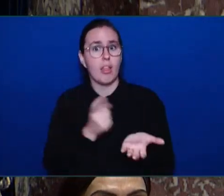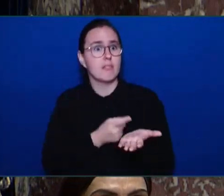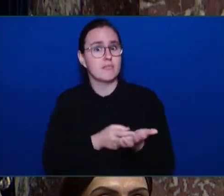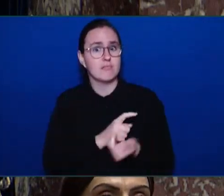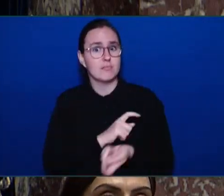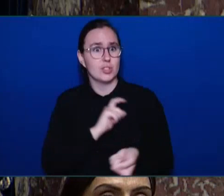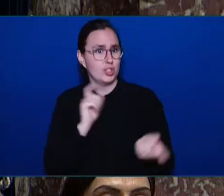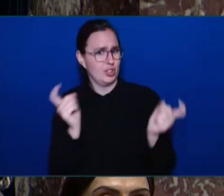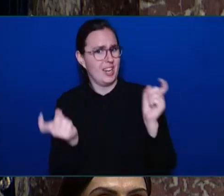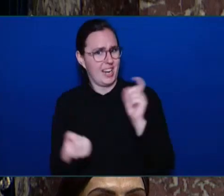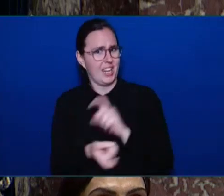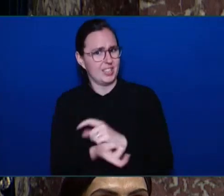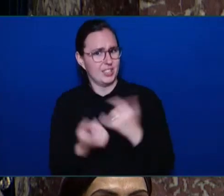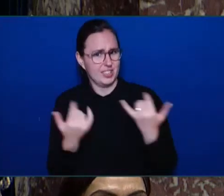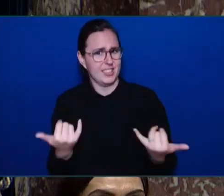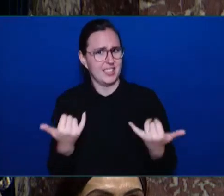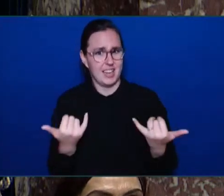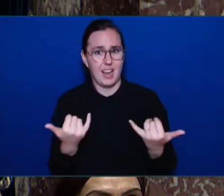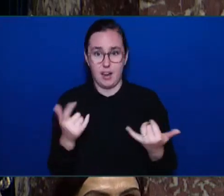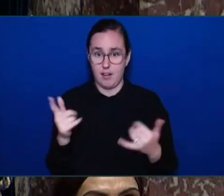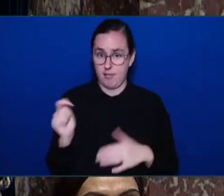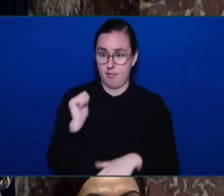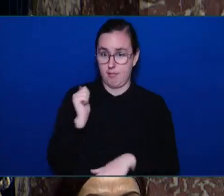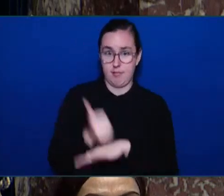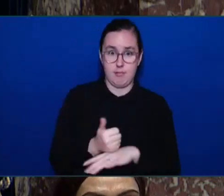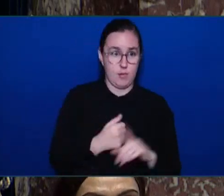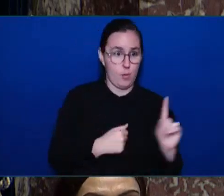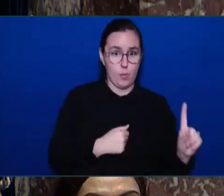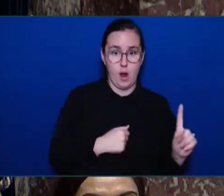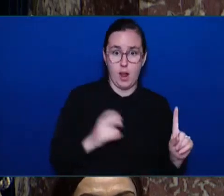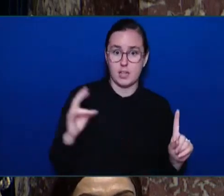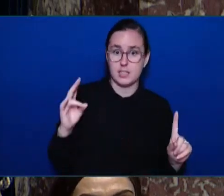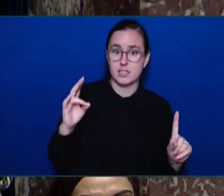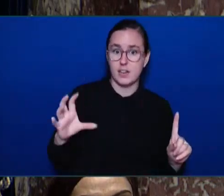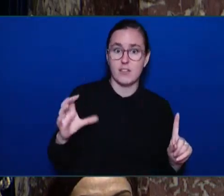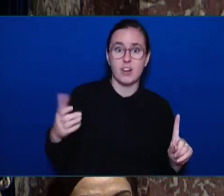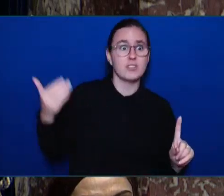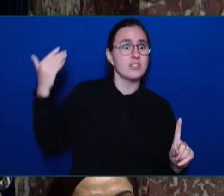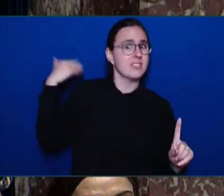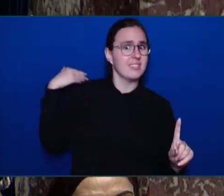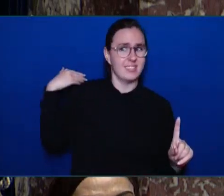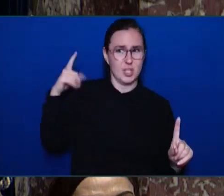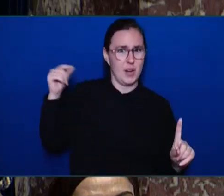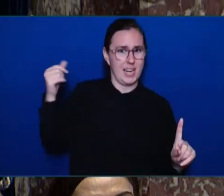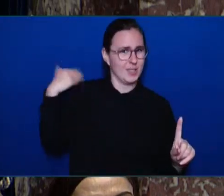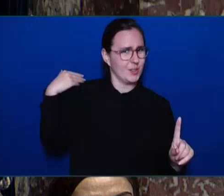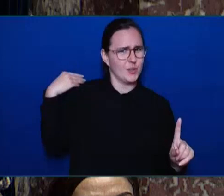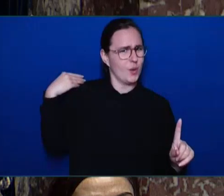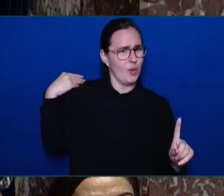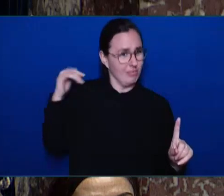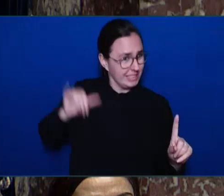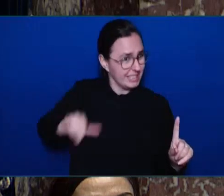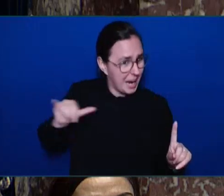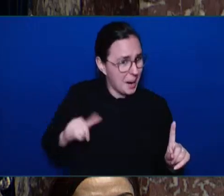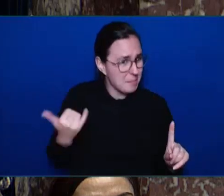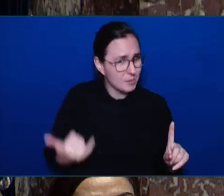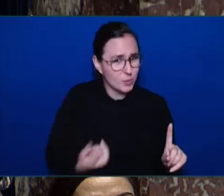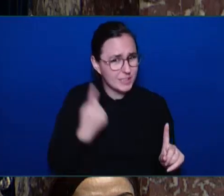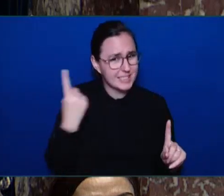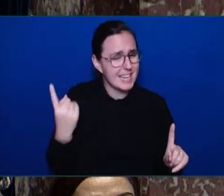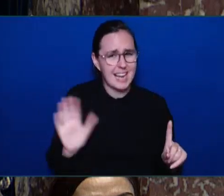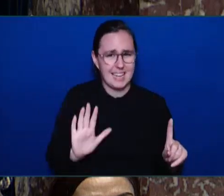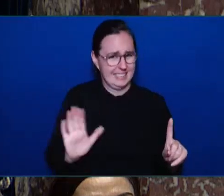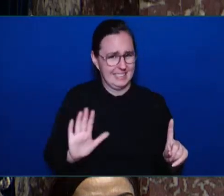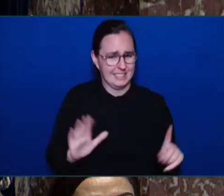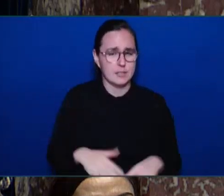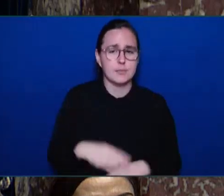and deserve the attention from the Minister of Education." So my question, Mr. Speaker, is to the Minister of Education: when will this government meet the needs of students